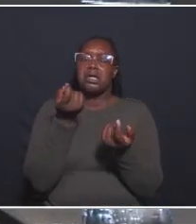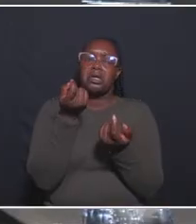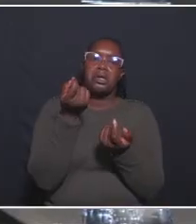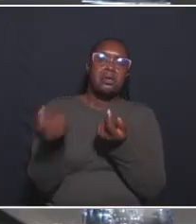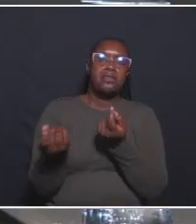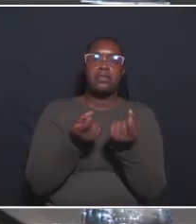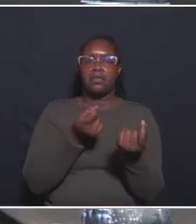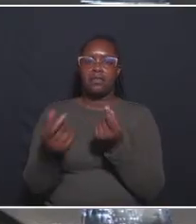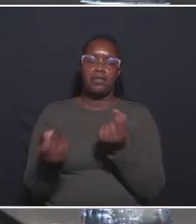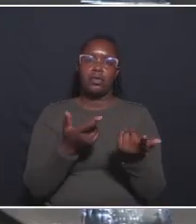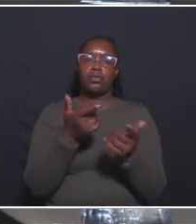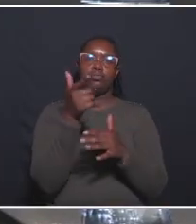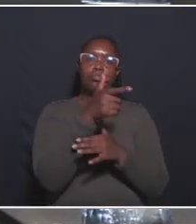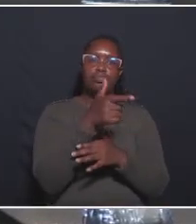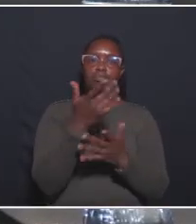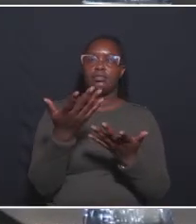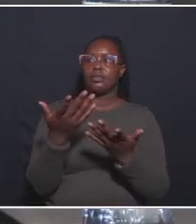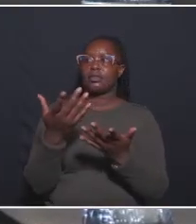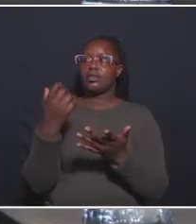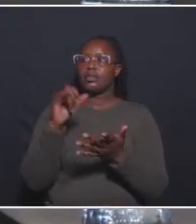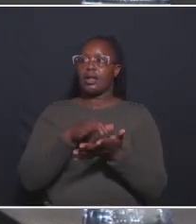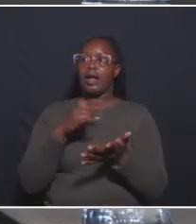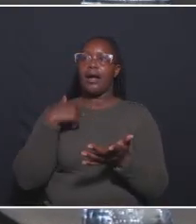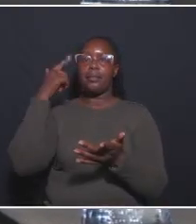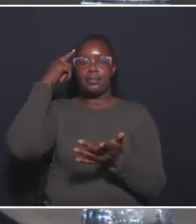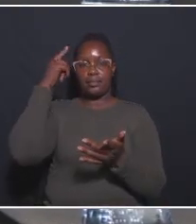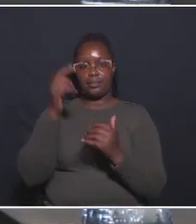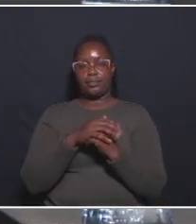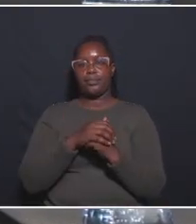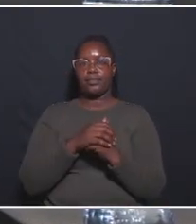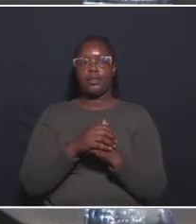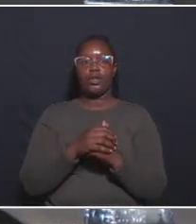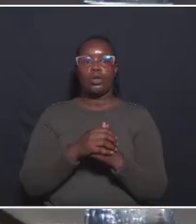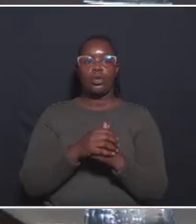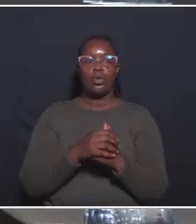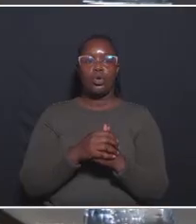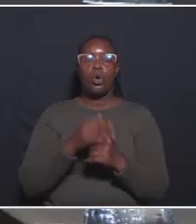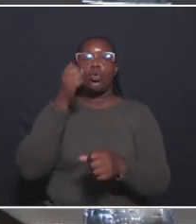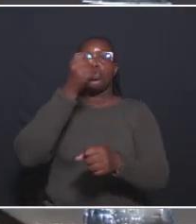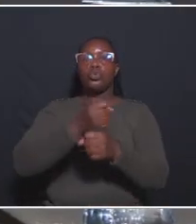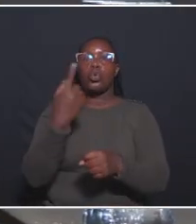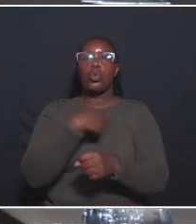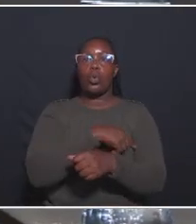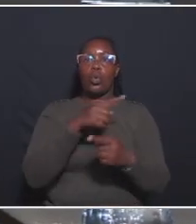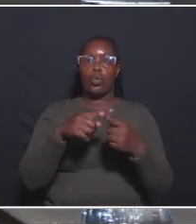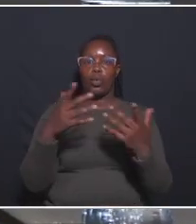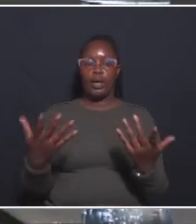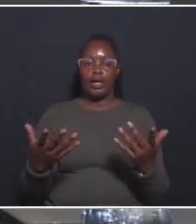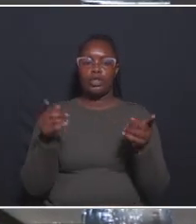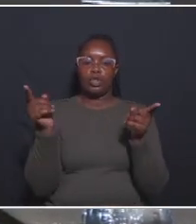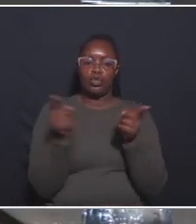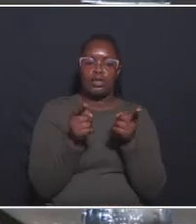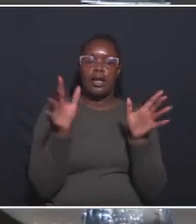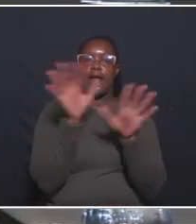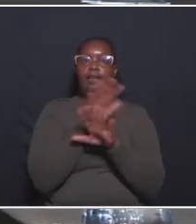tells you maybe 10 minutes, I'm assuming in terms of time. So do we shorten everything to fit the